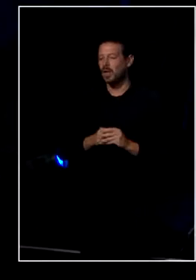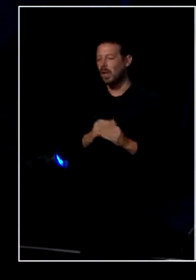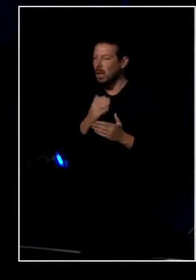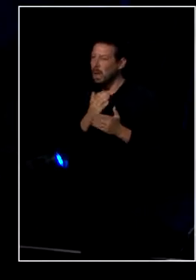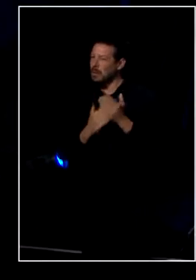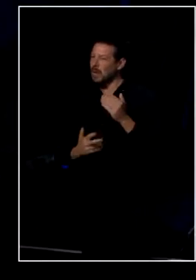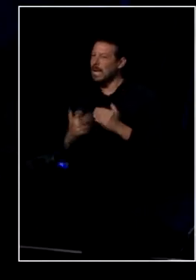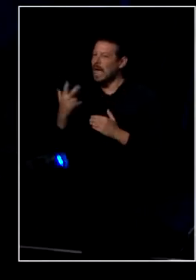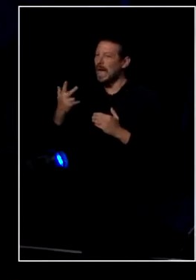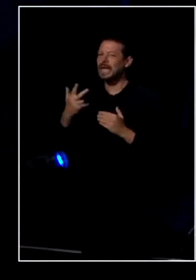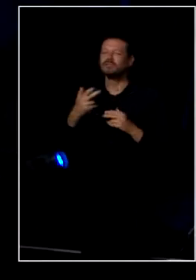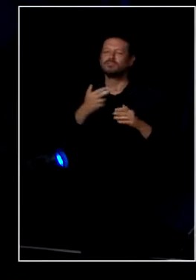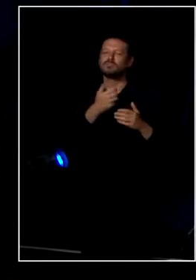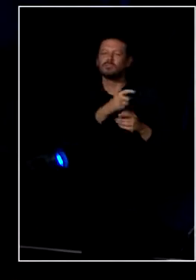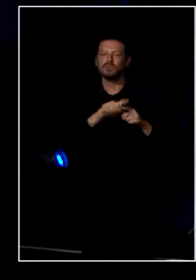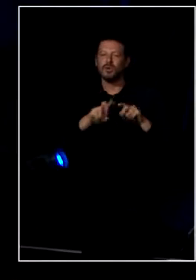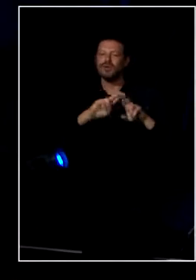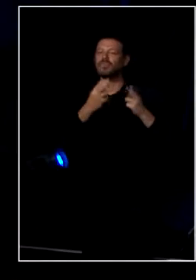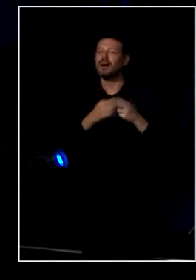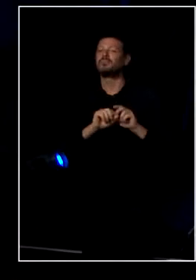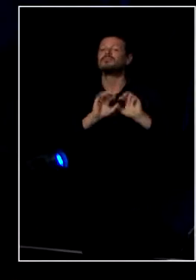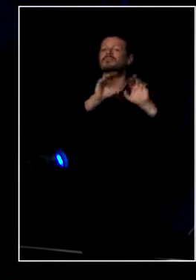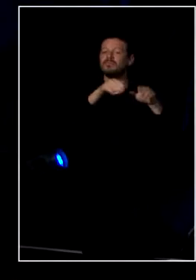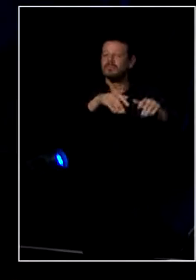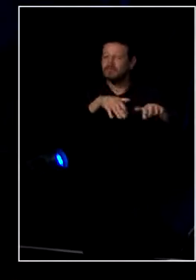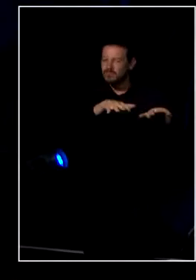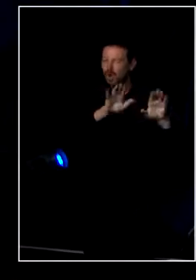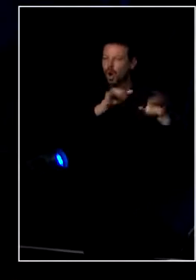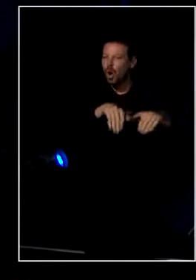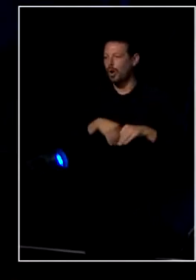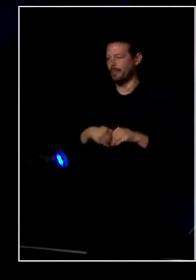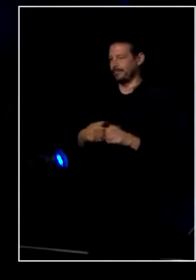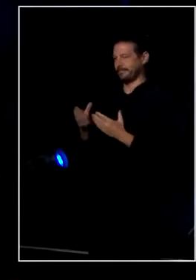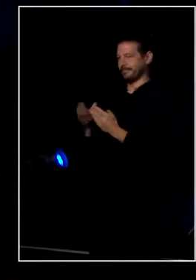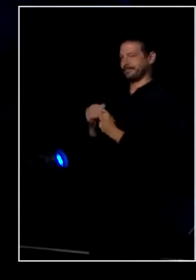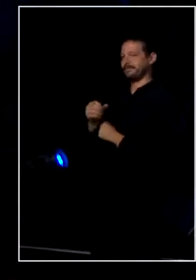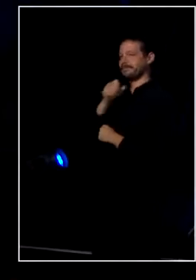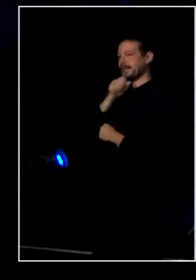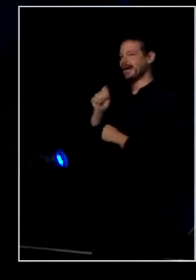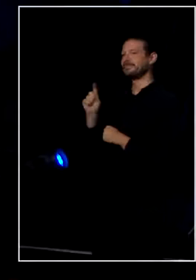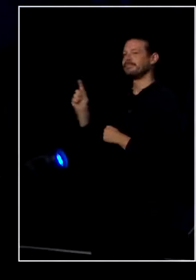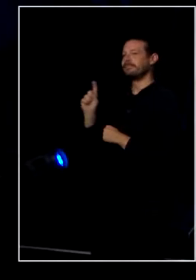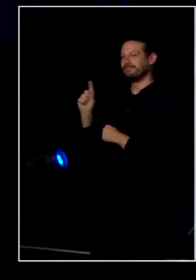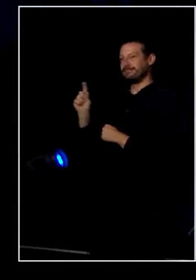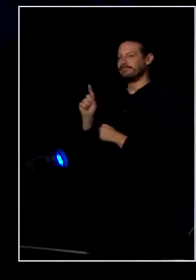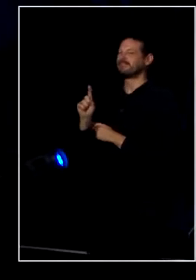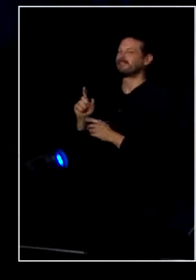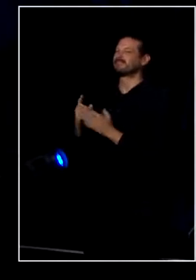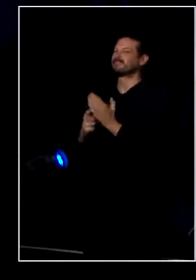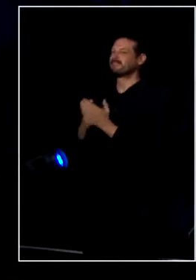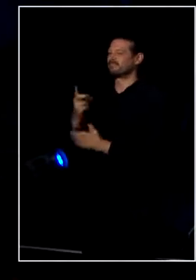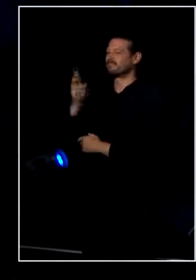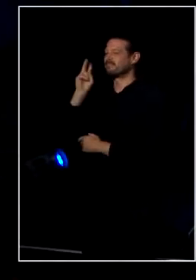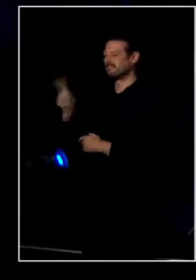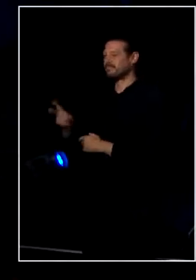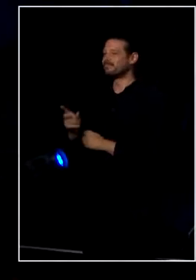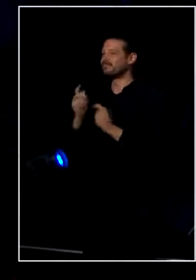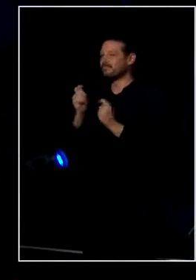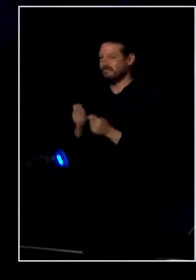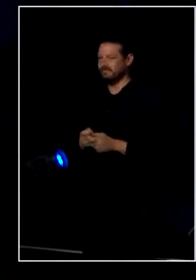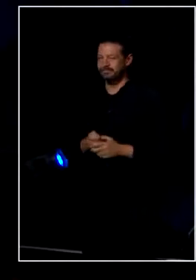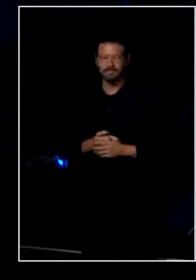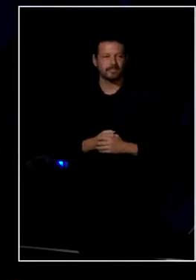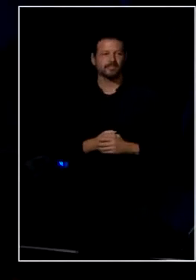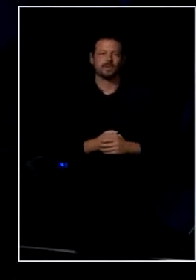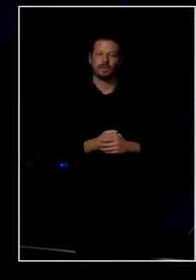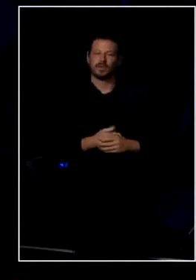8:30 that the family used to go home, and it was only him and I there, and that's where it happened again. Jane, your